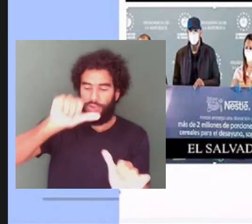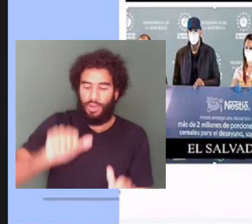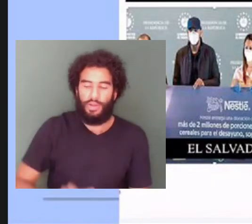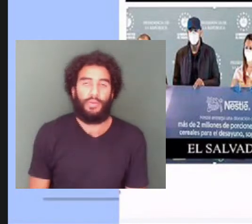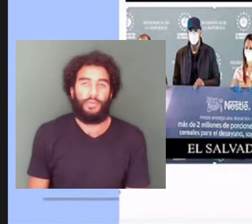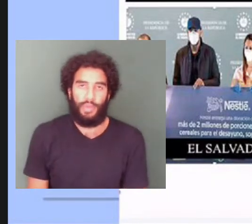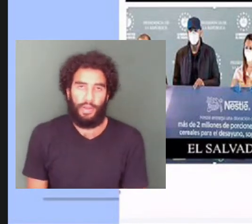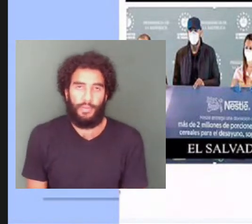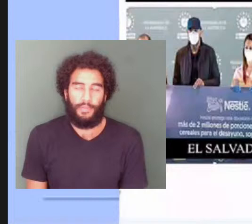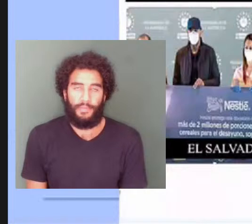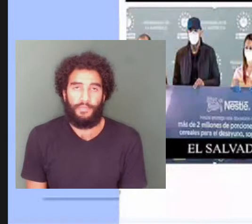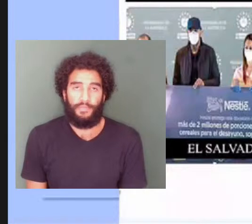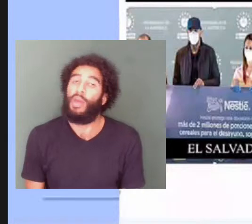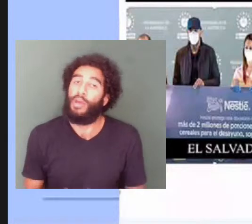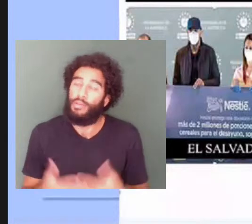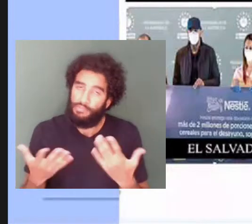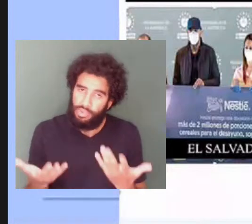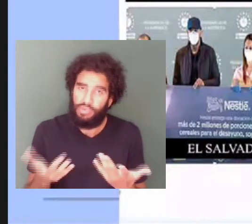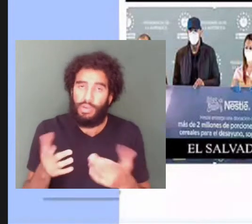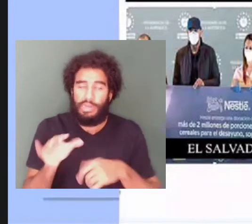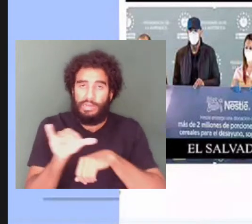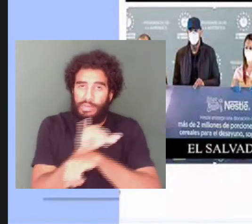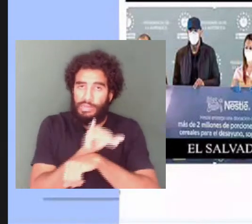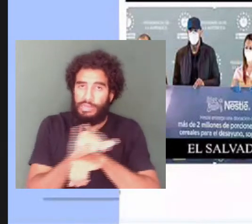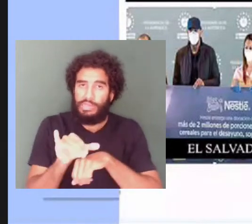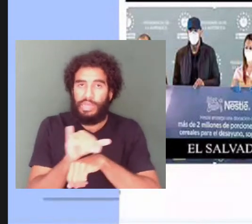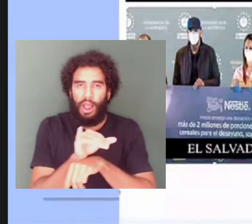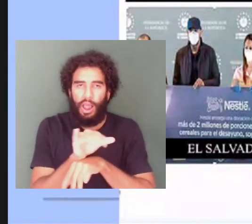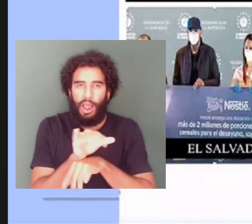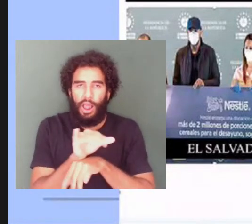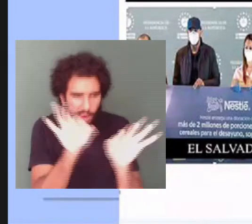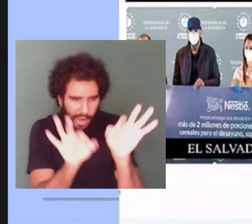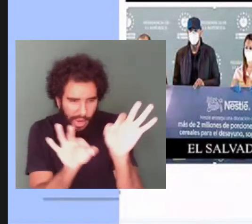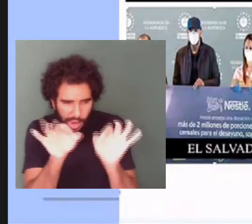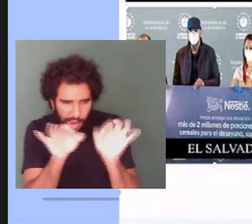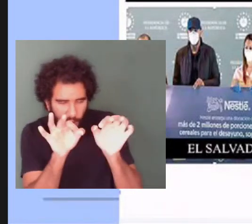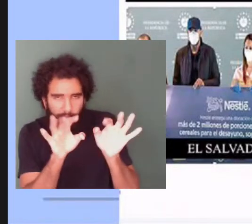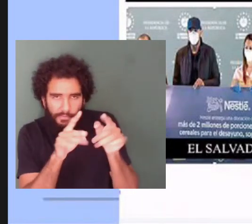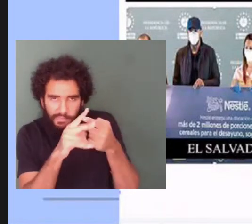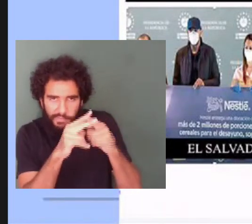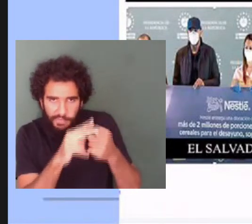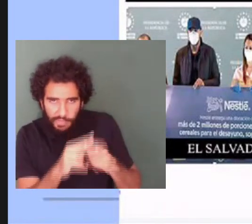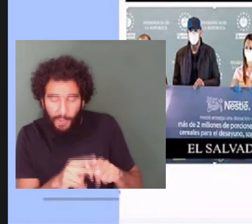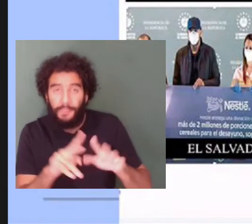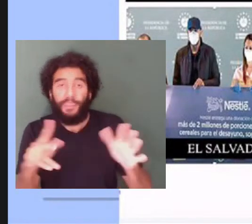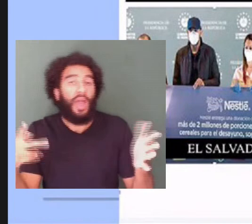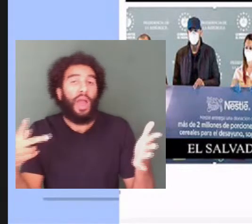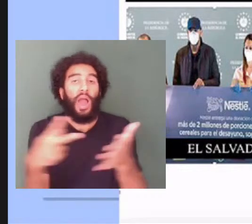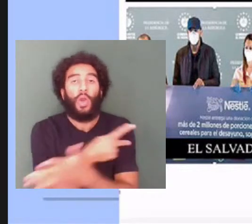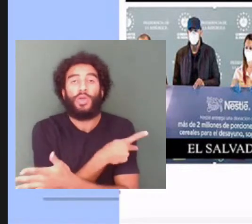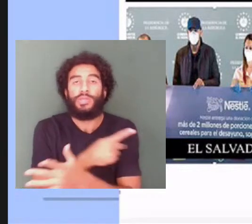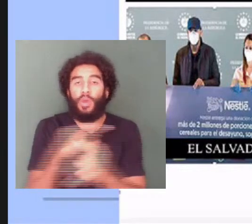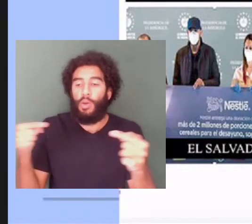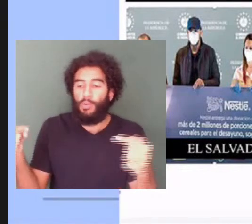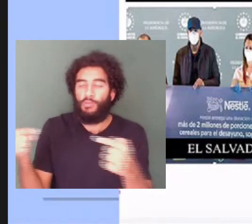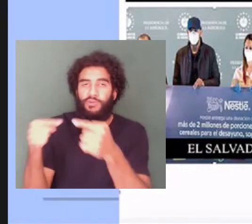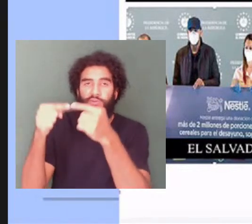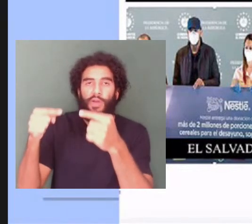image. So this was a very well orchestrated action because it